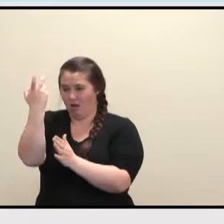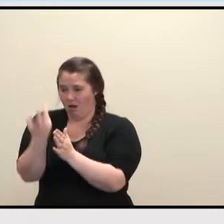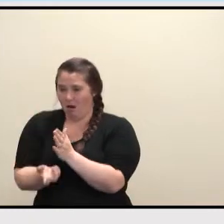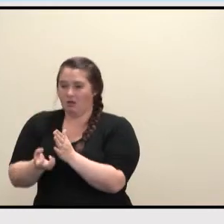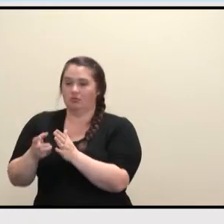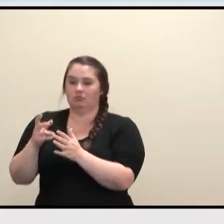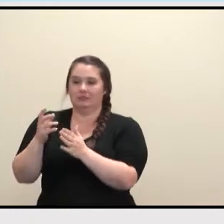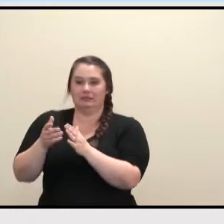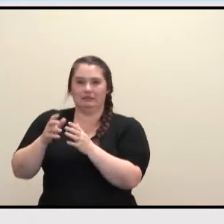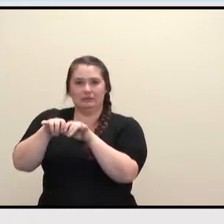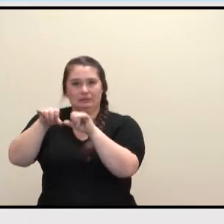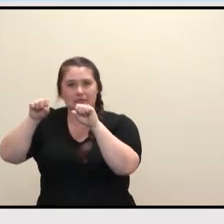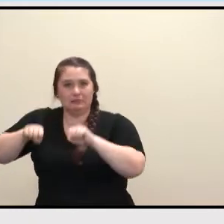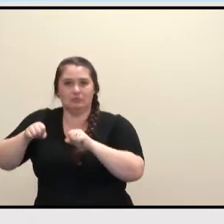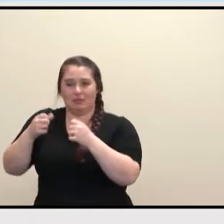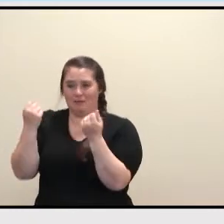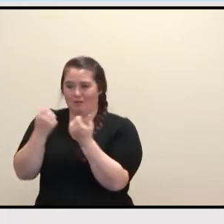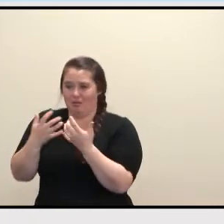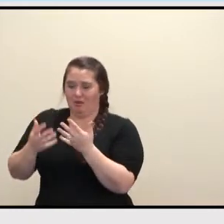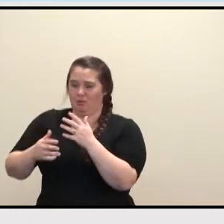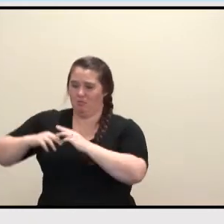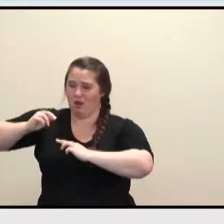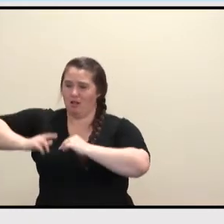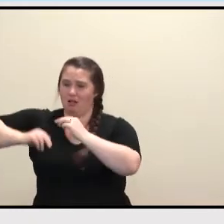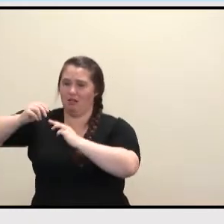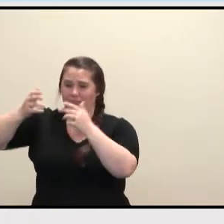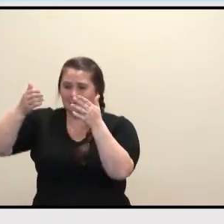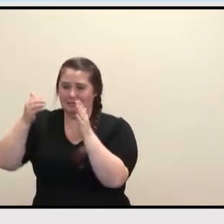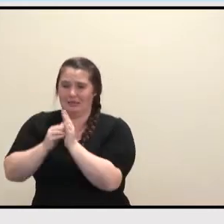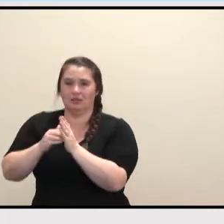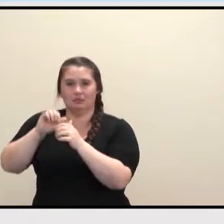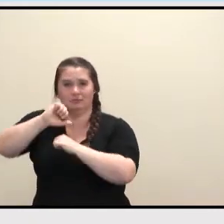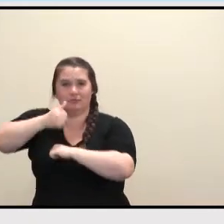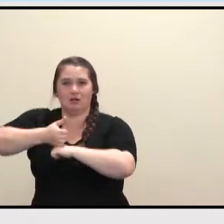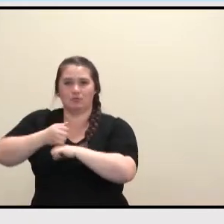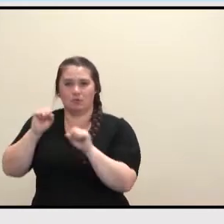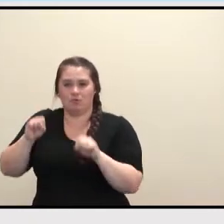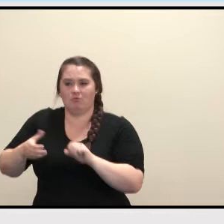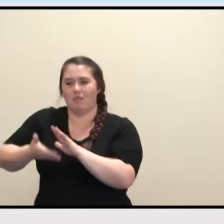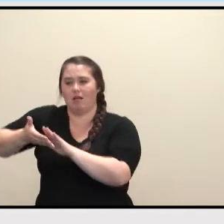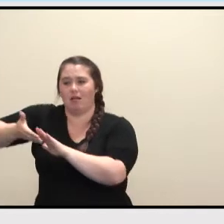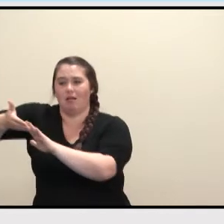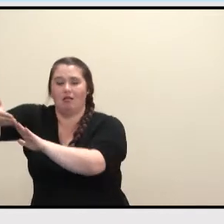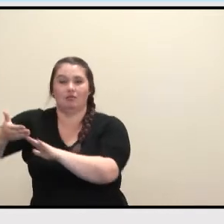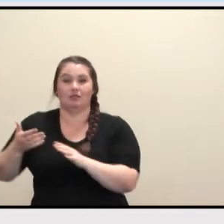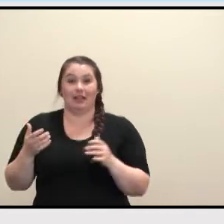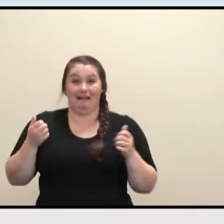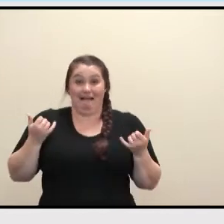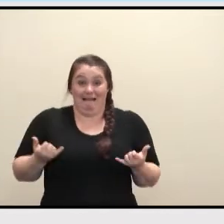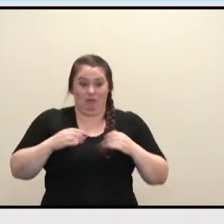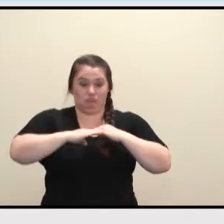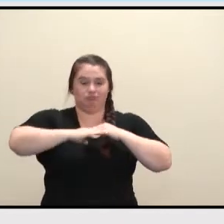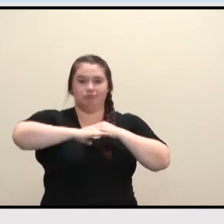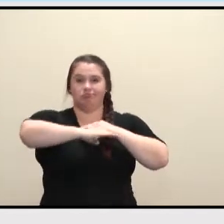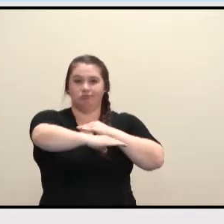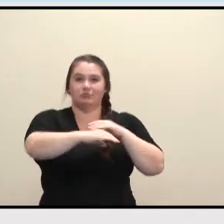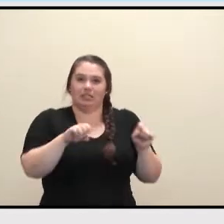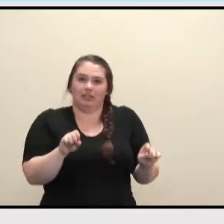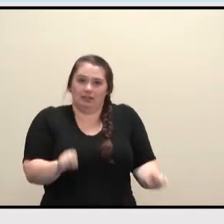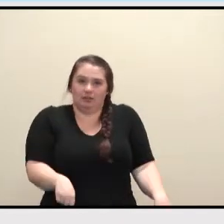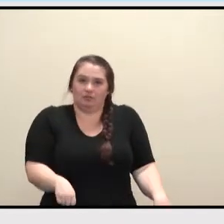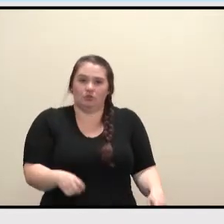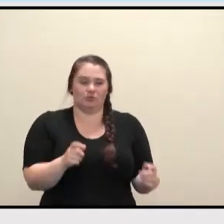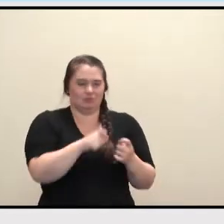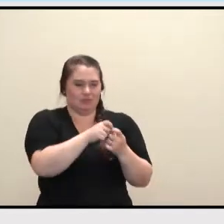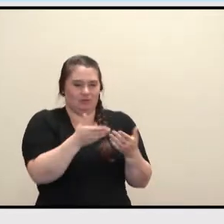the system, we aligned your structures to market and did some things, and now we're able to maintain. So we look at specific